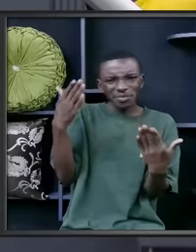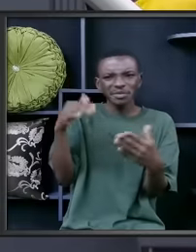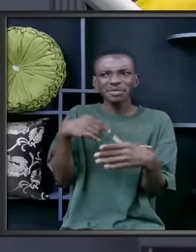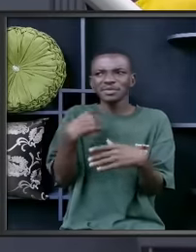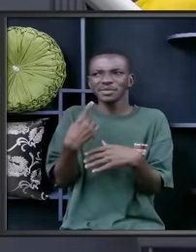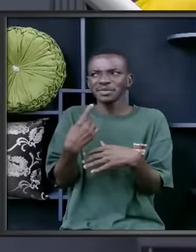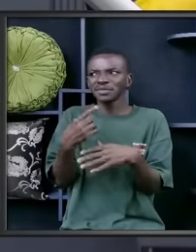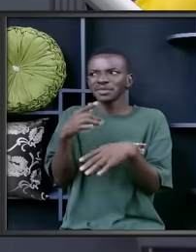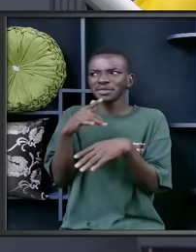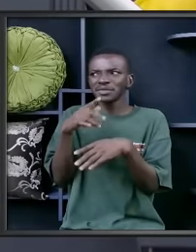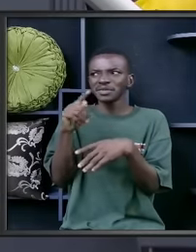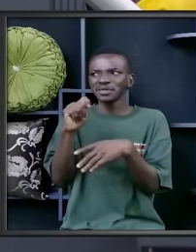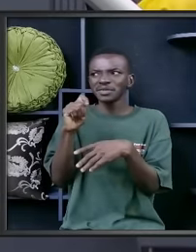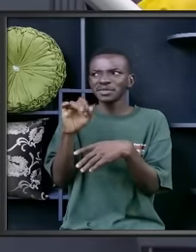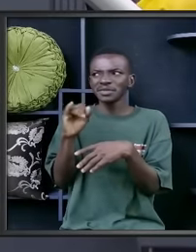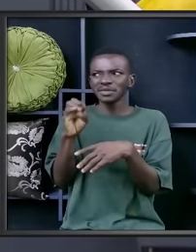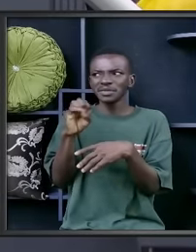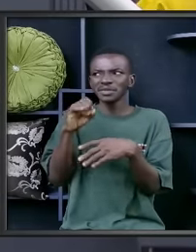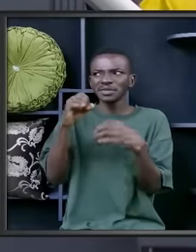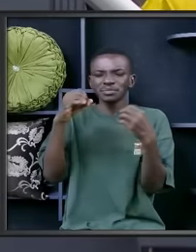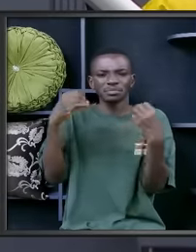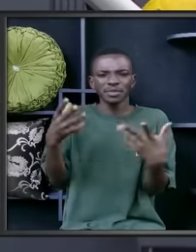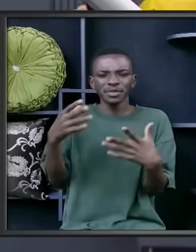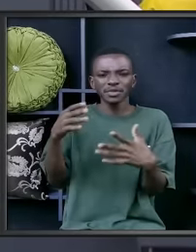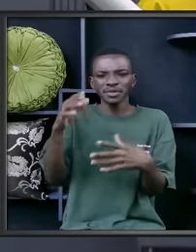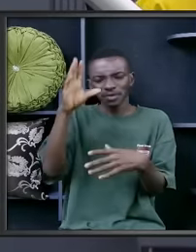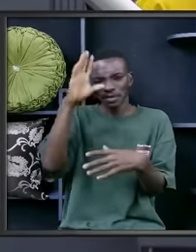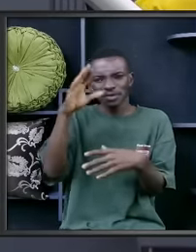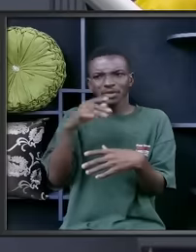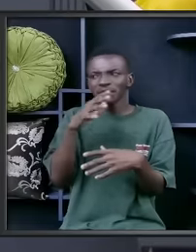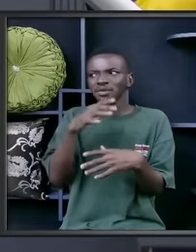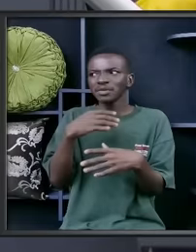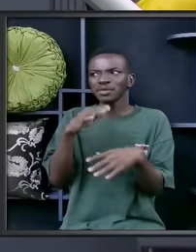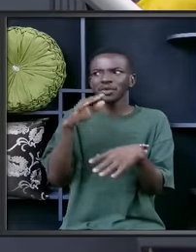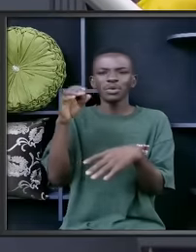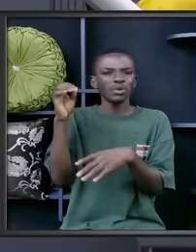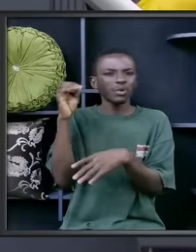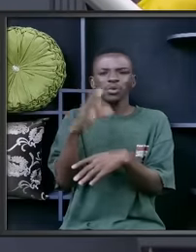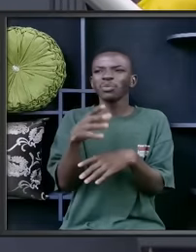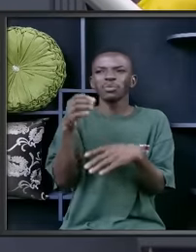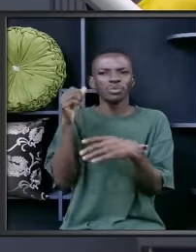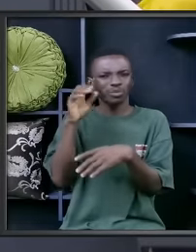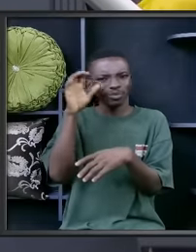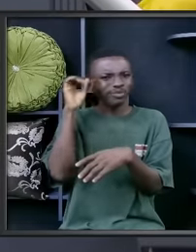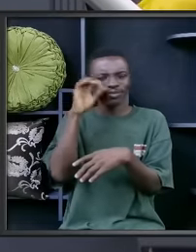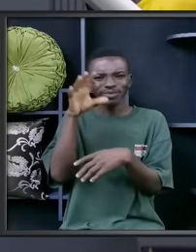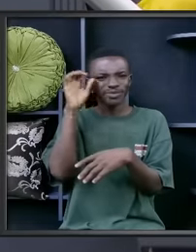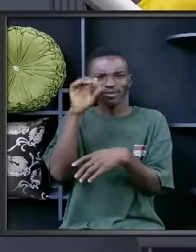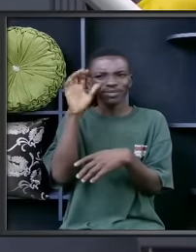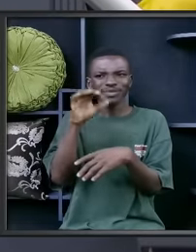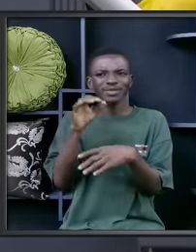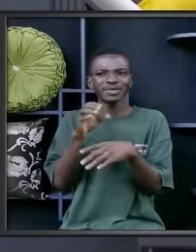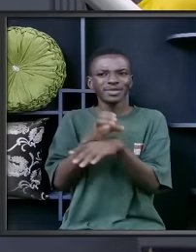sent her say many people where? For that in Kaliki Road. All of them they cause him. Every day, you know, go this thing where they